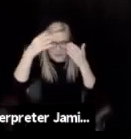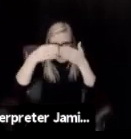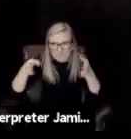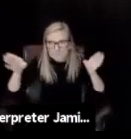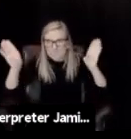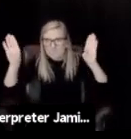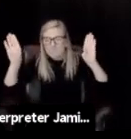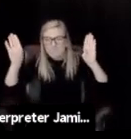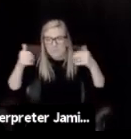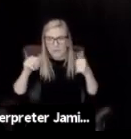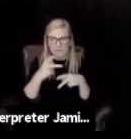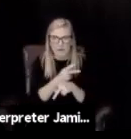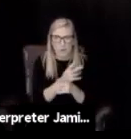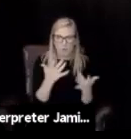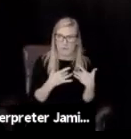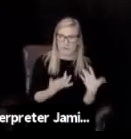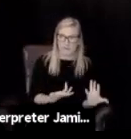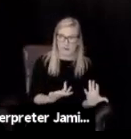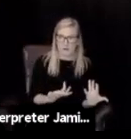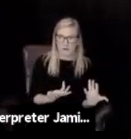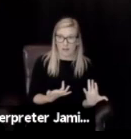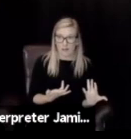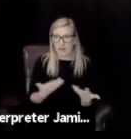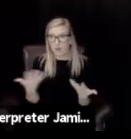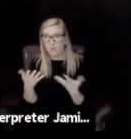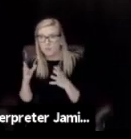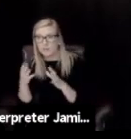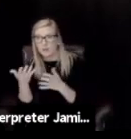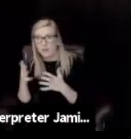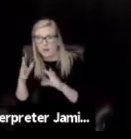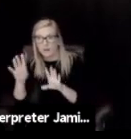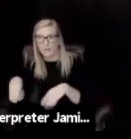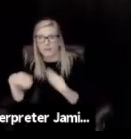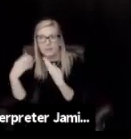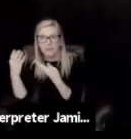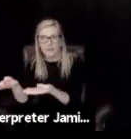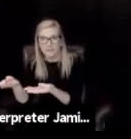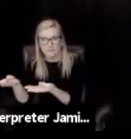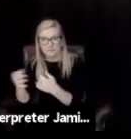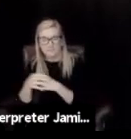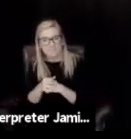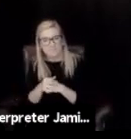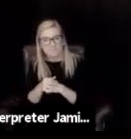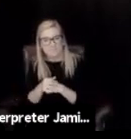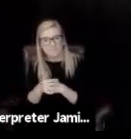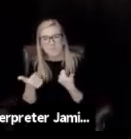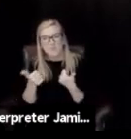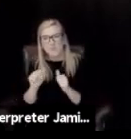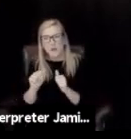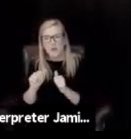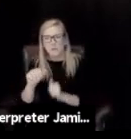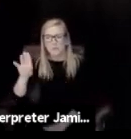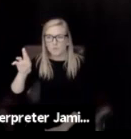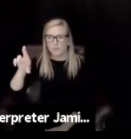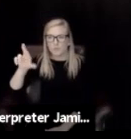is typical and what is already being given, to brand yourself, create a little space for